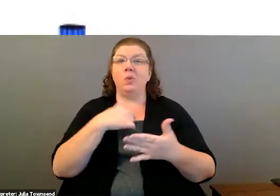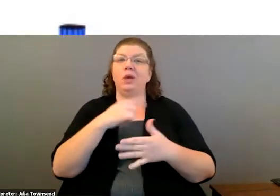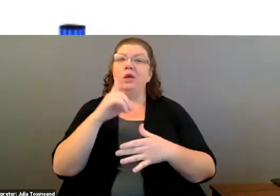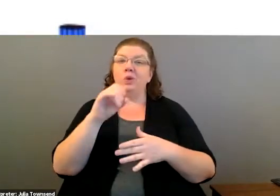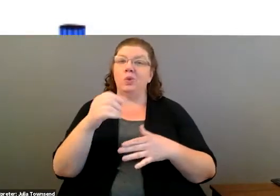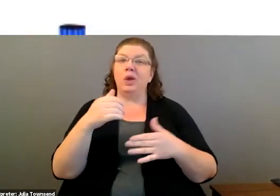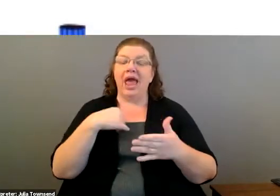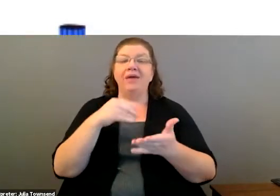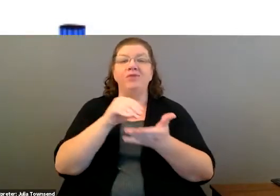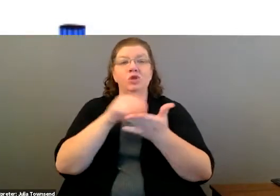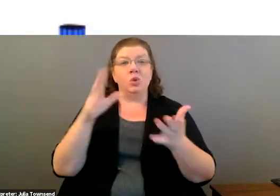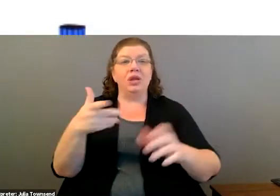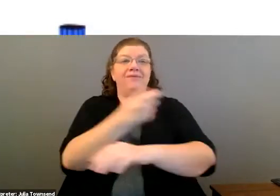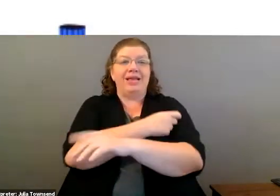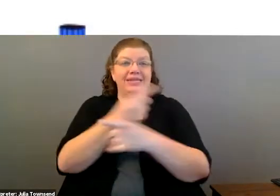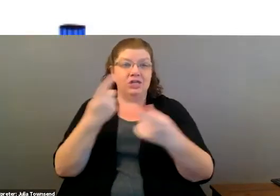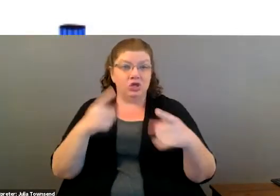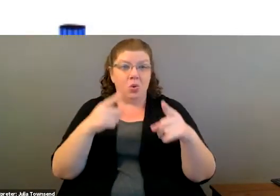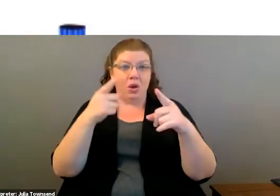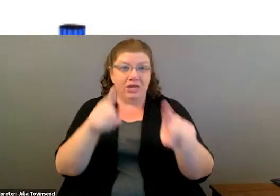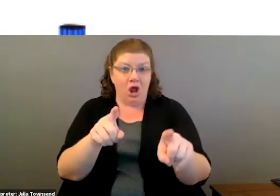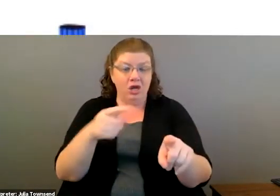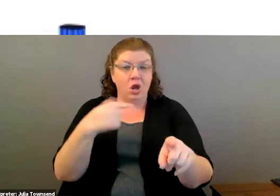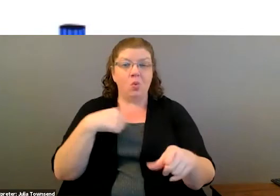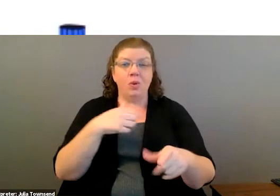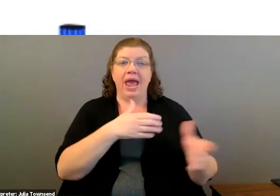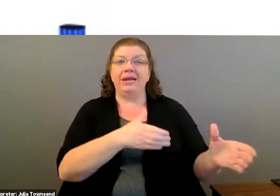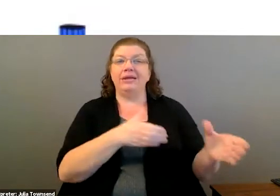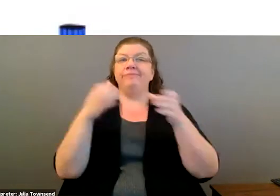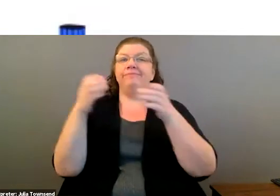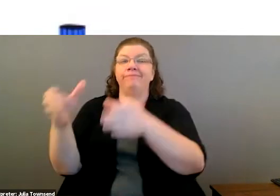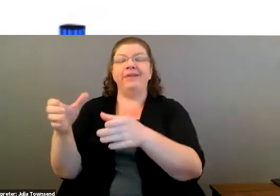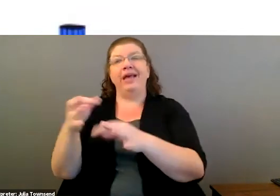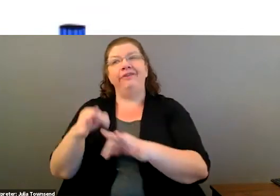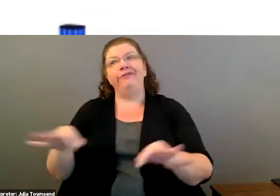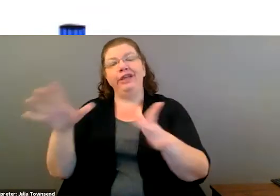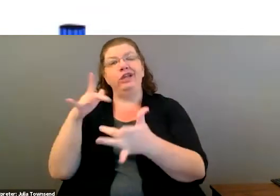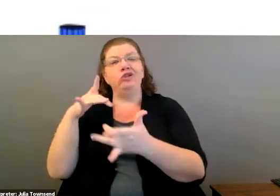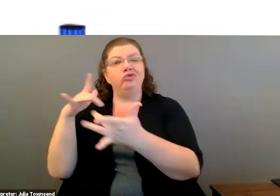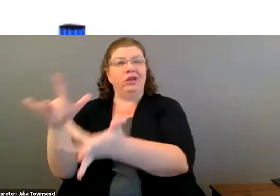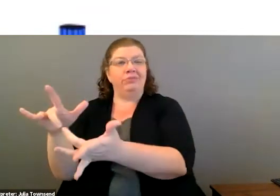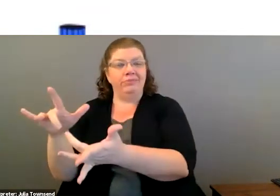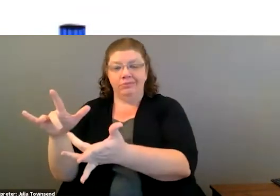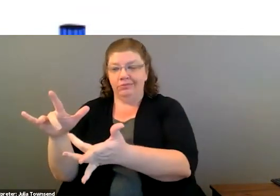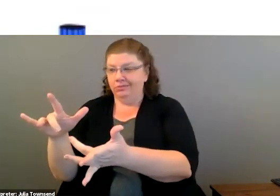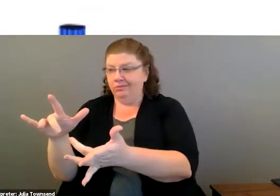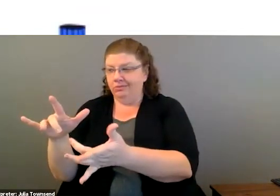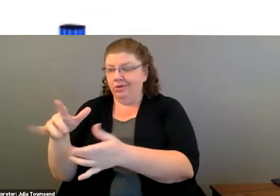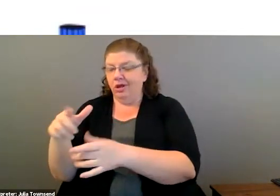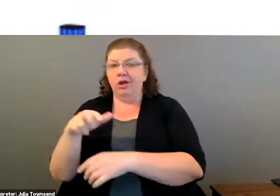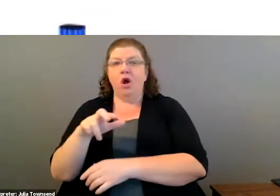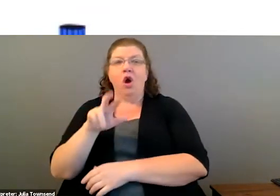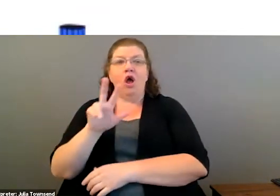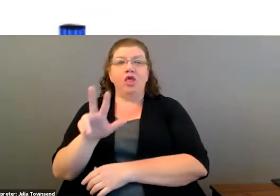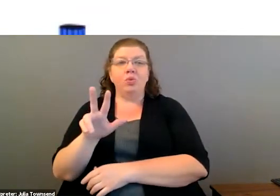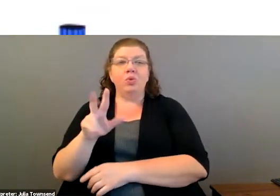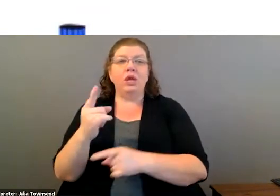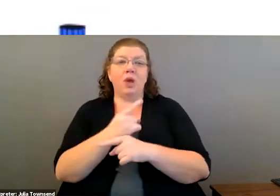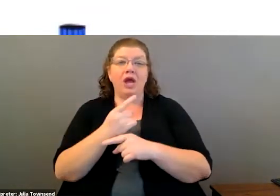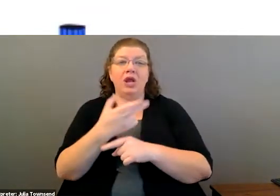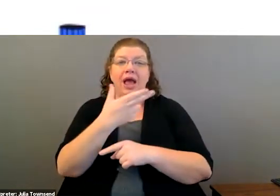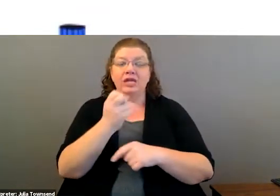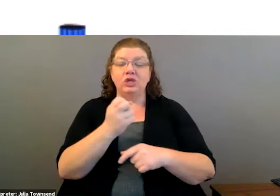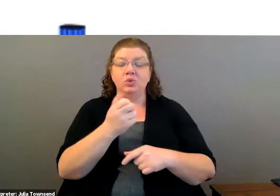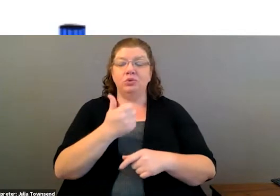student vaccinations going on, and we had a field trip. Our three traditional high schools